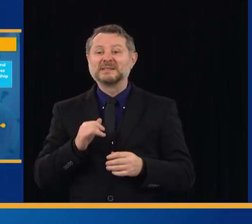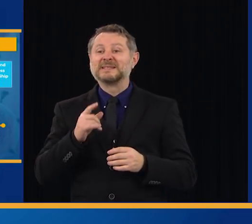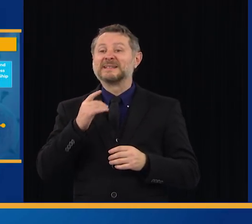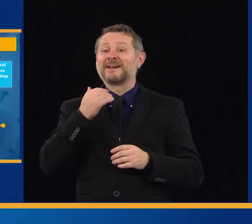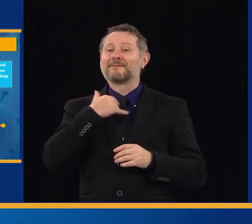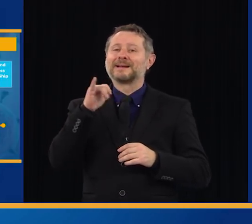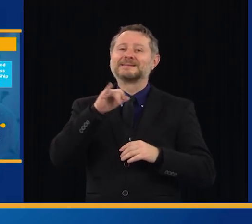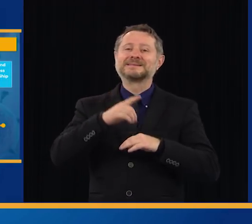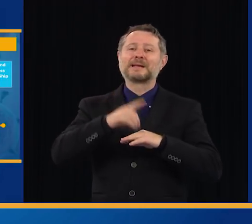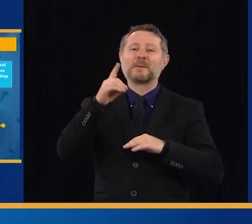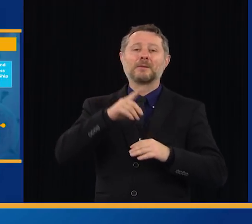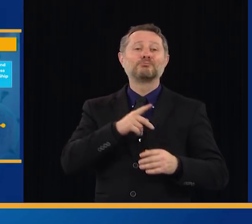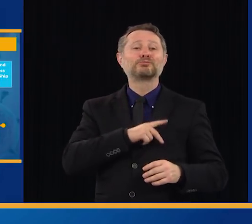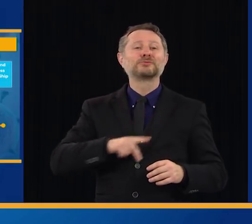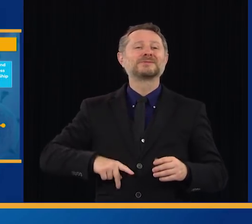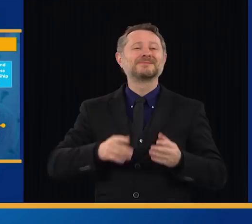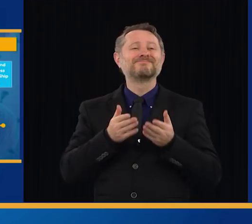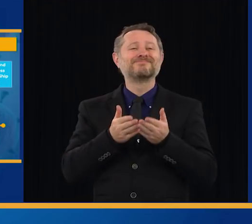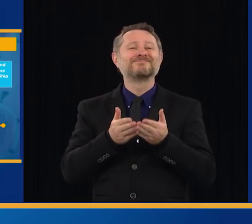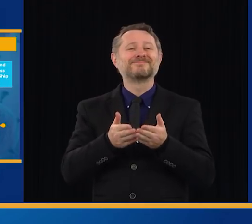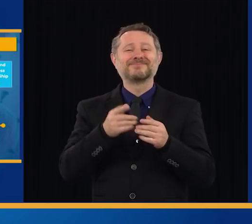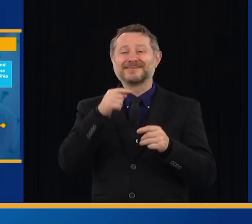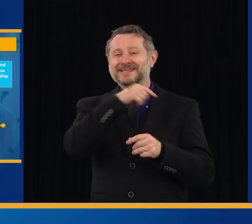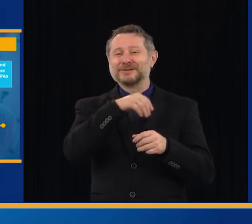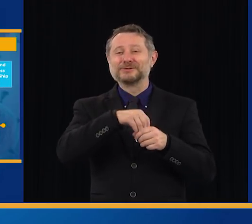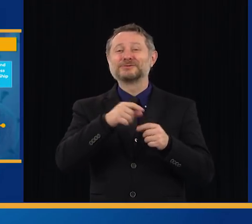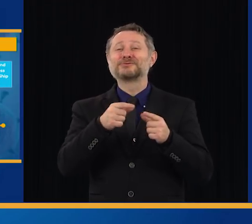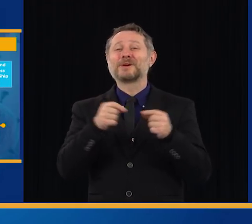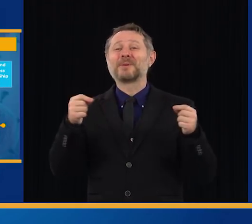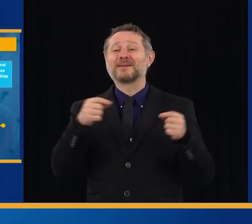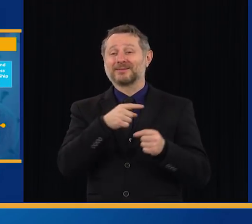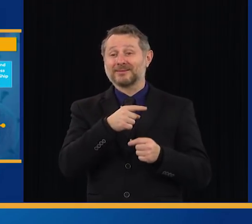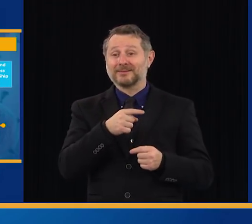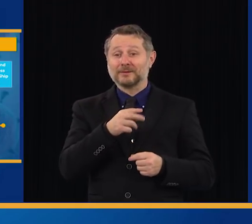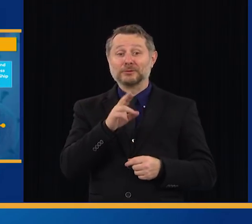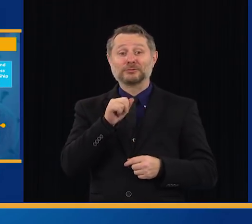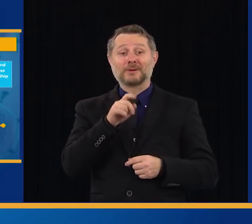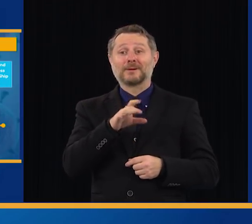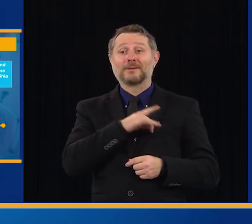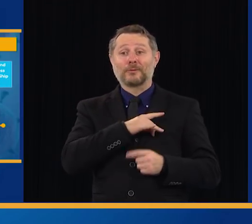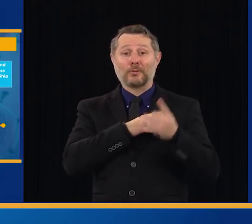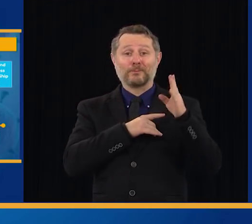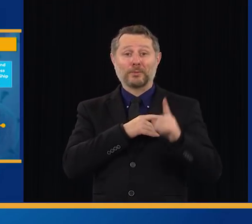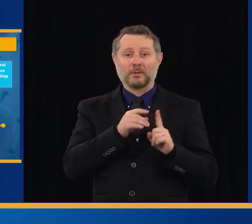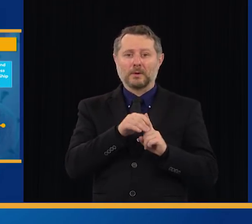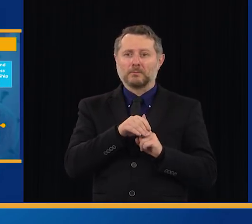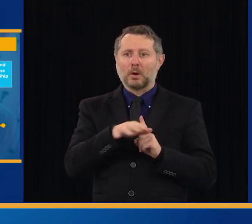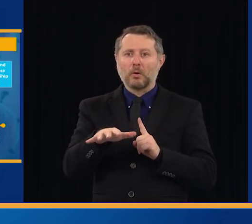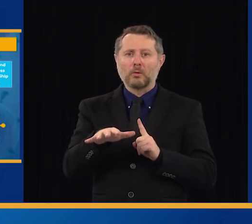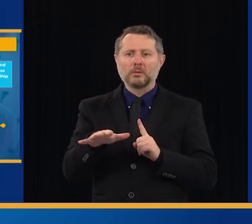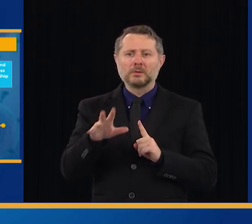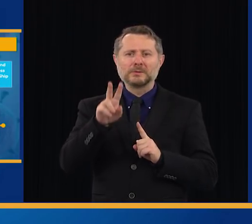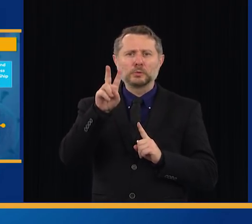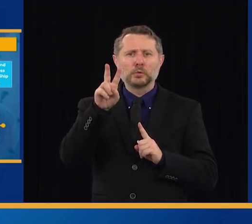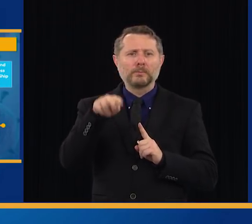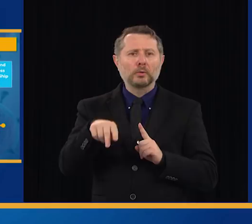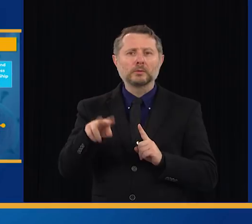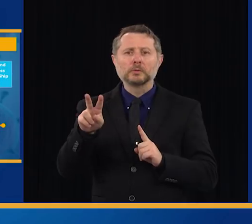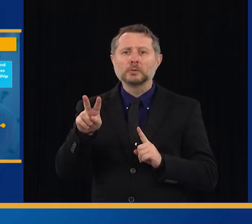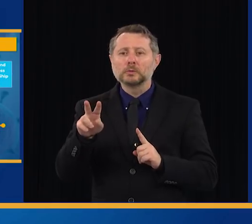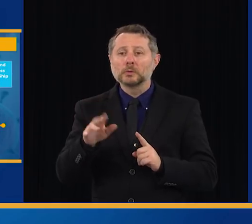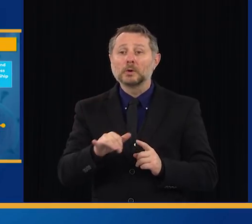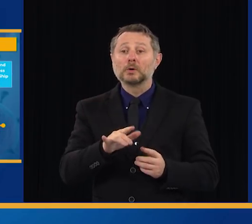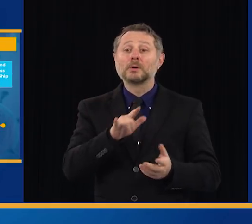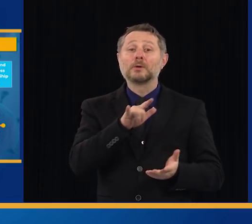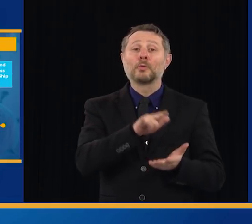one person infects 2.2 additional people. Wuhan was one person was infecting 2 people or 3